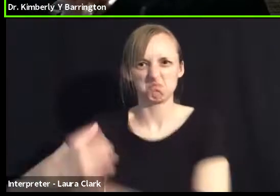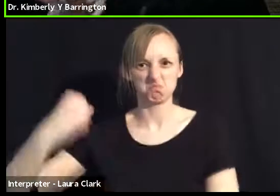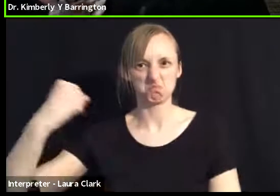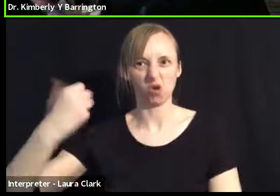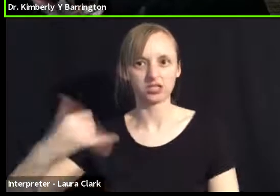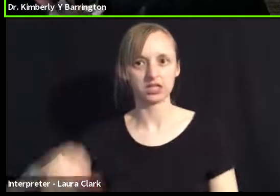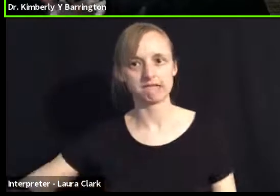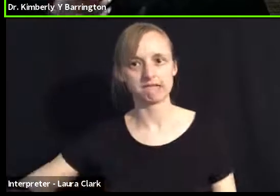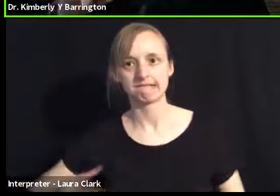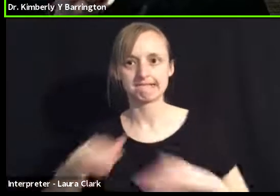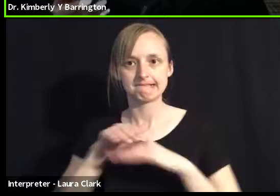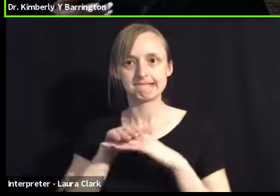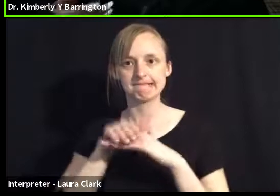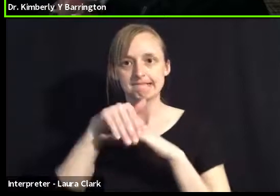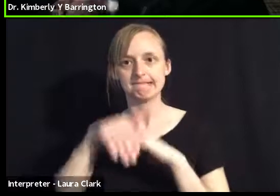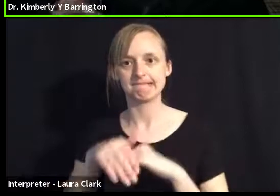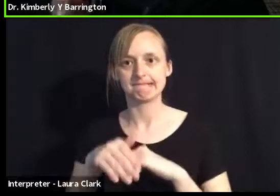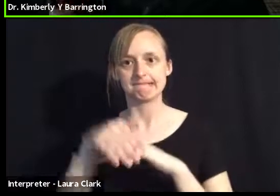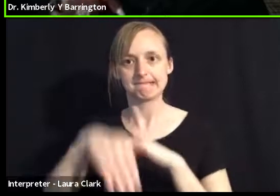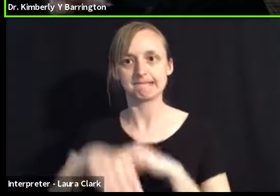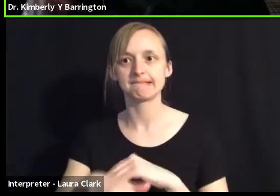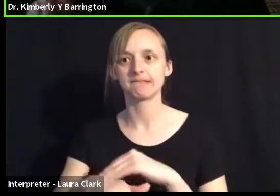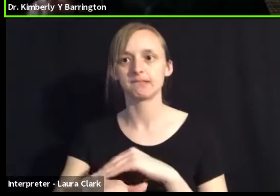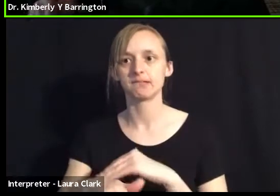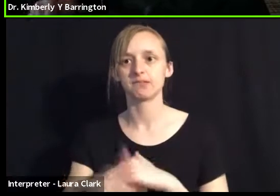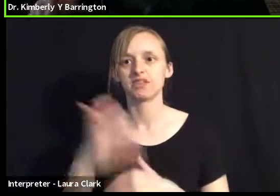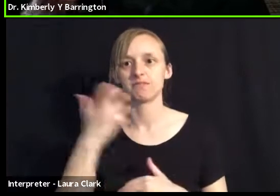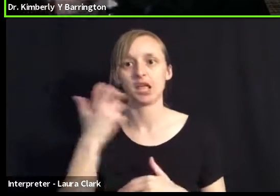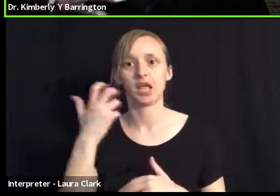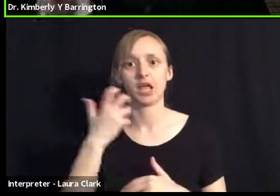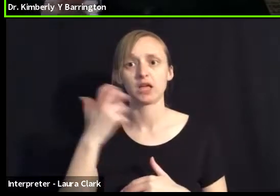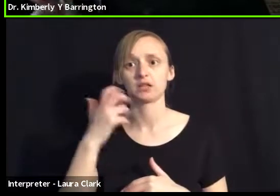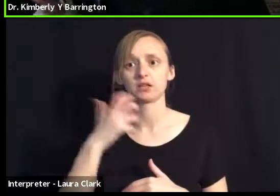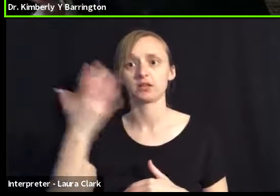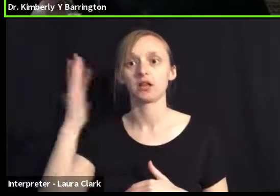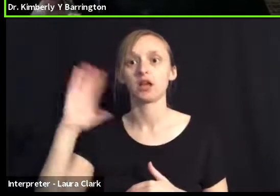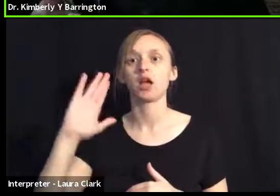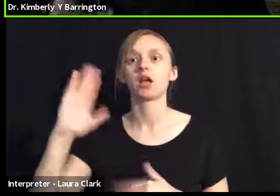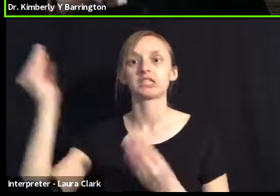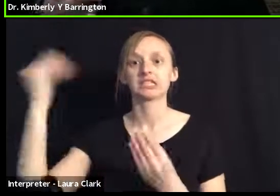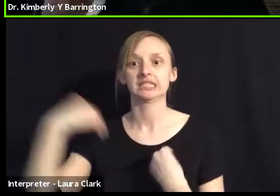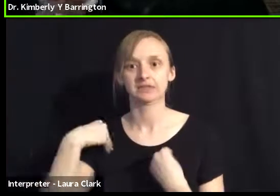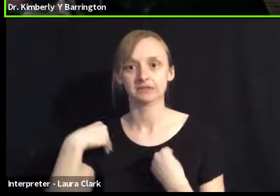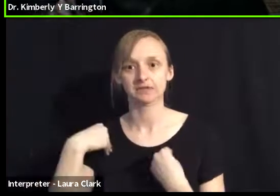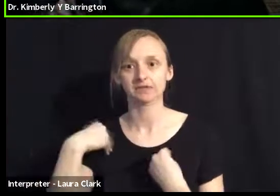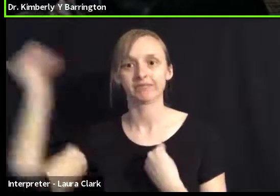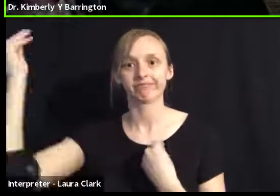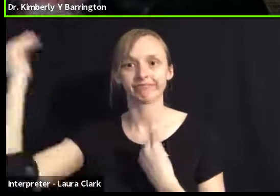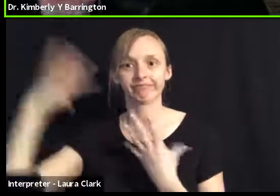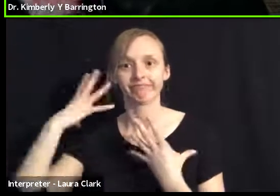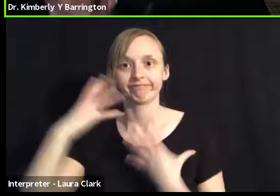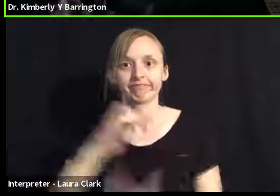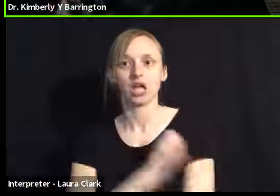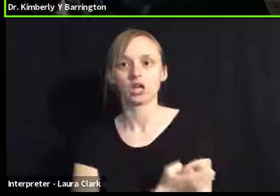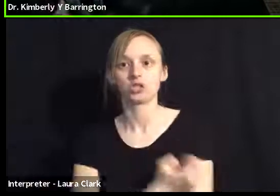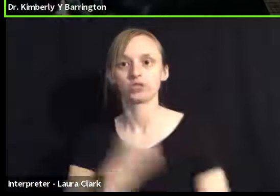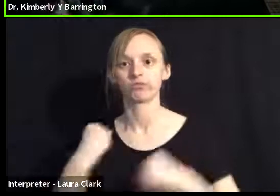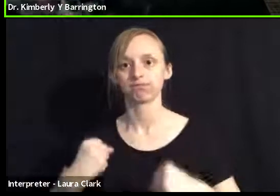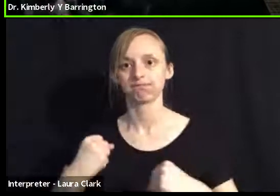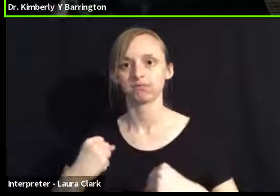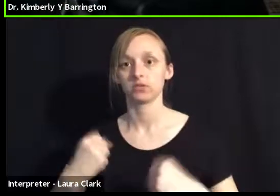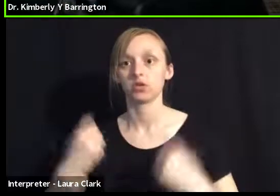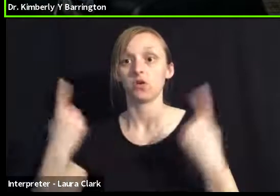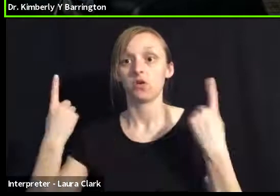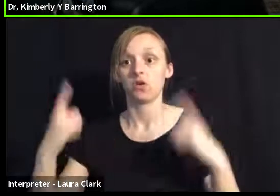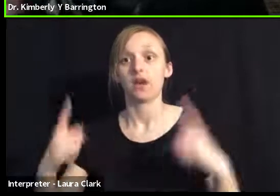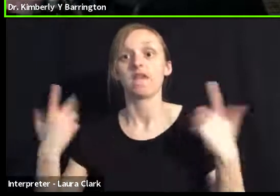just amazing how God would give me the energy and the strength to do that. And once it was done, it was like,